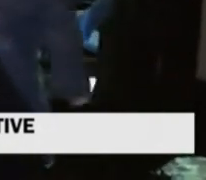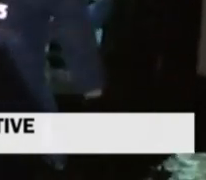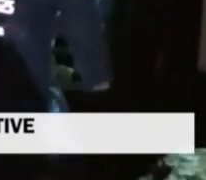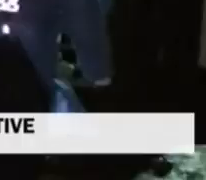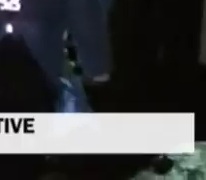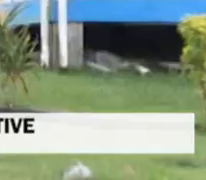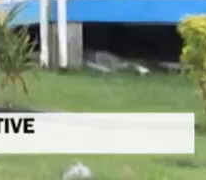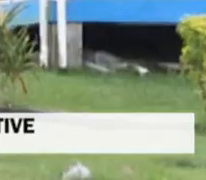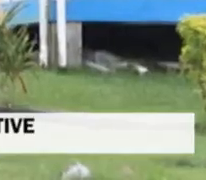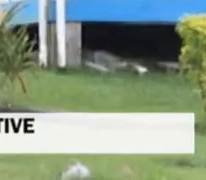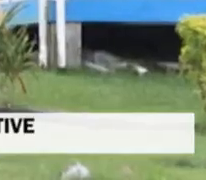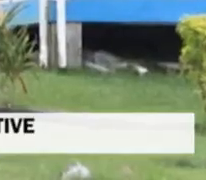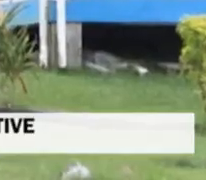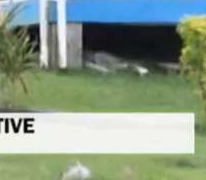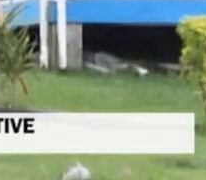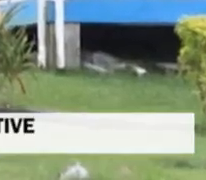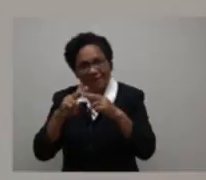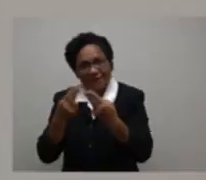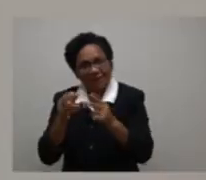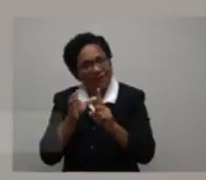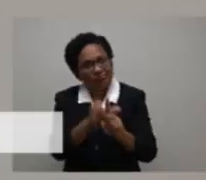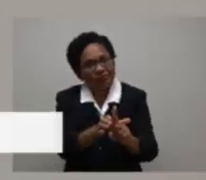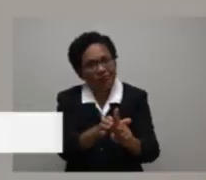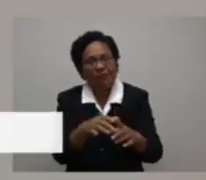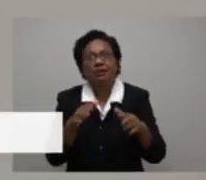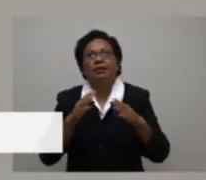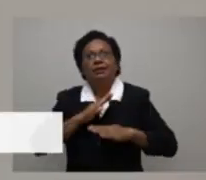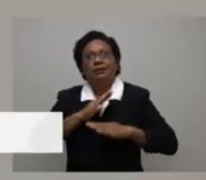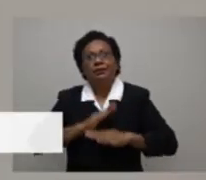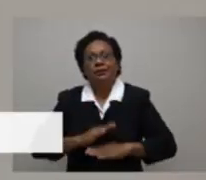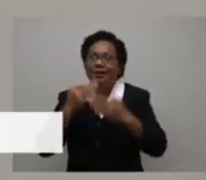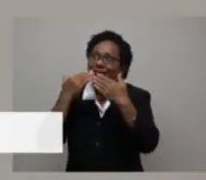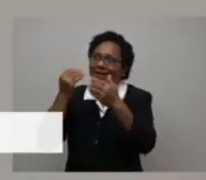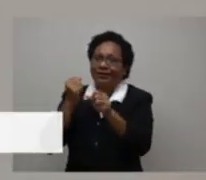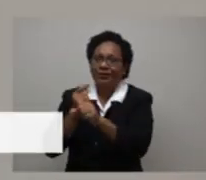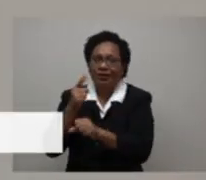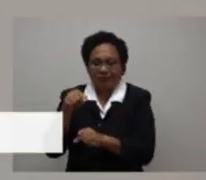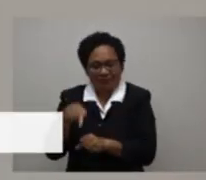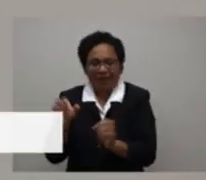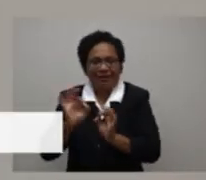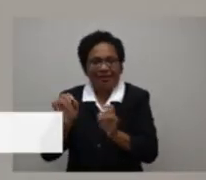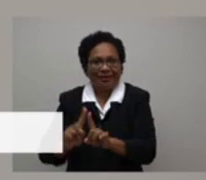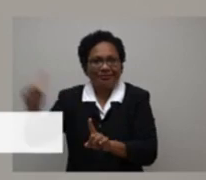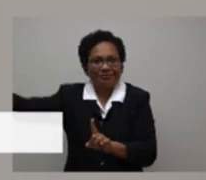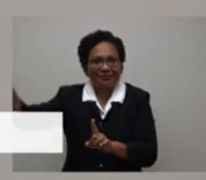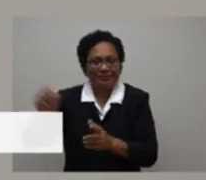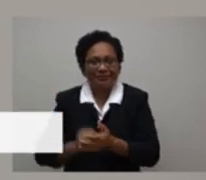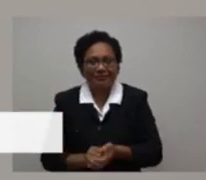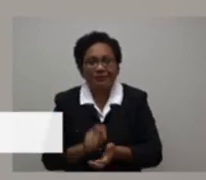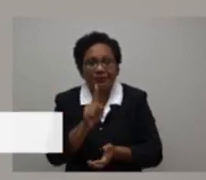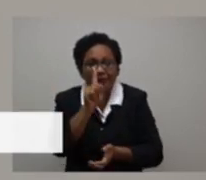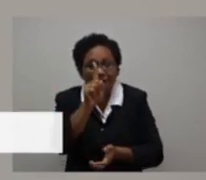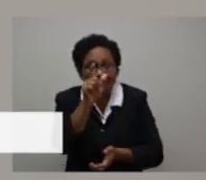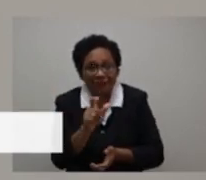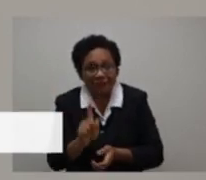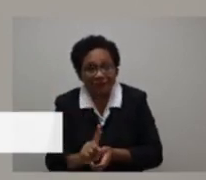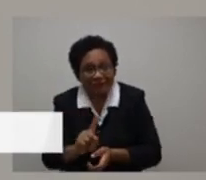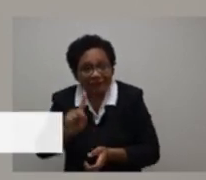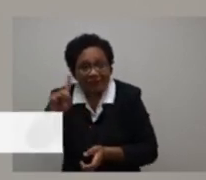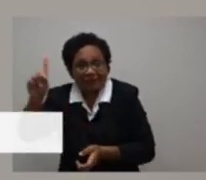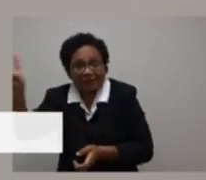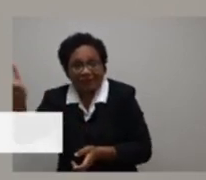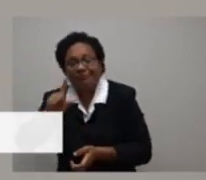the seriousness of the risks. Thank God that we caught this case. All it takes is one COVID-positive